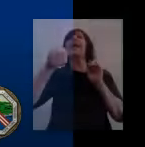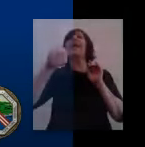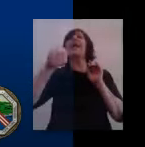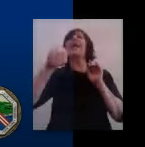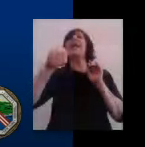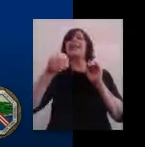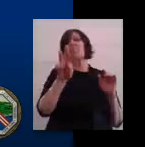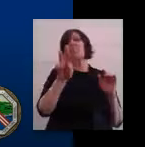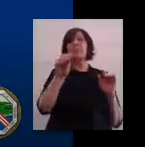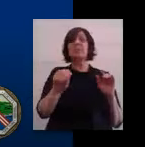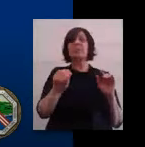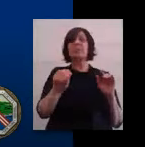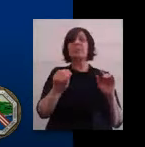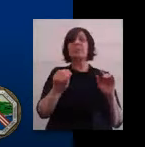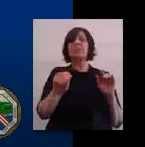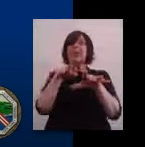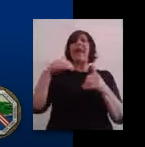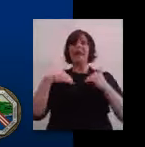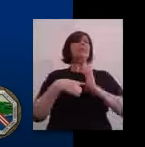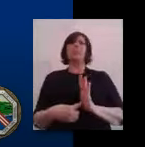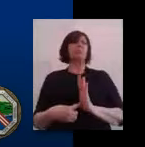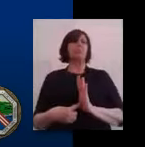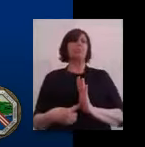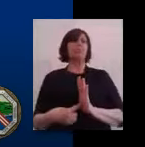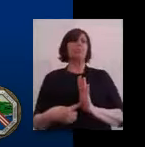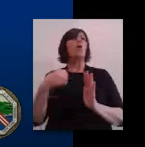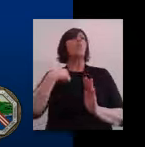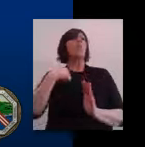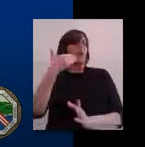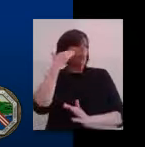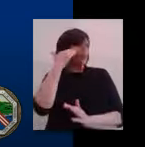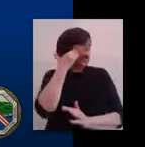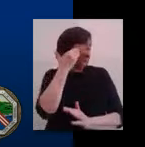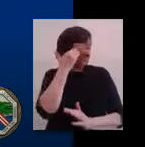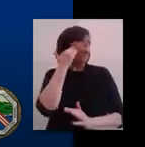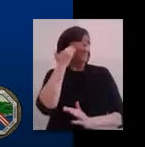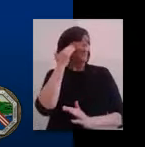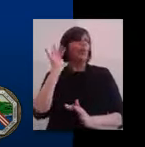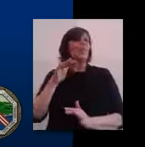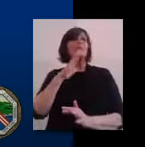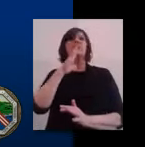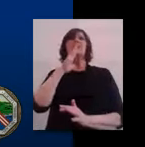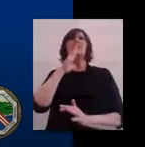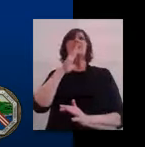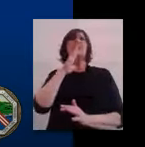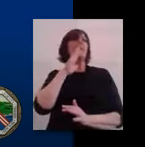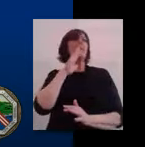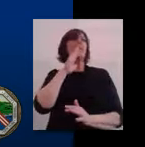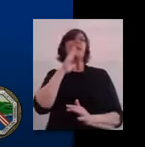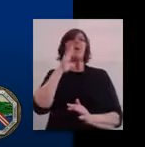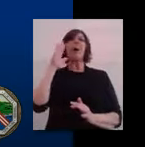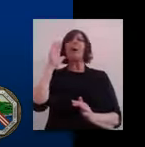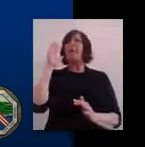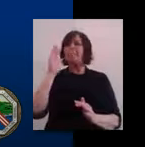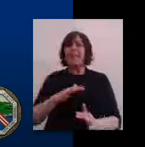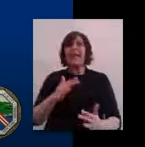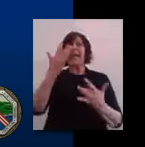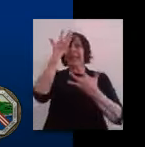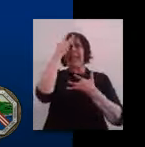people who don't have symptoms. We know there's a really bad bronchial illness out there that is not